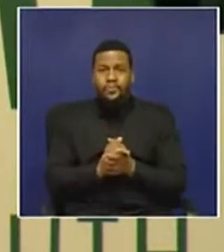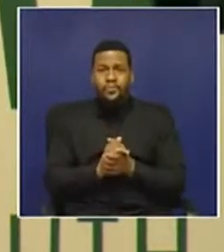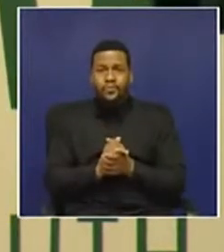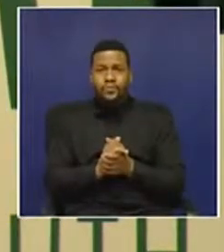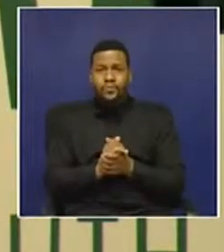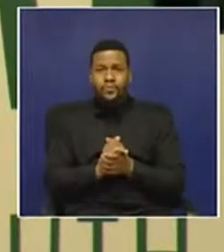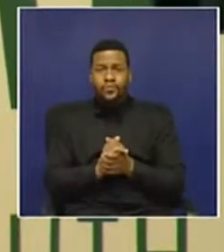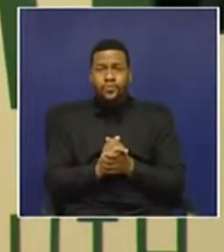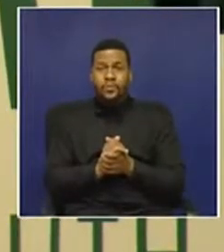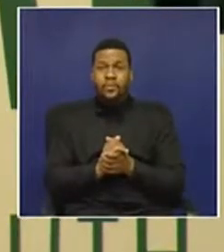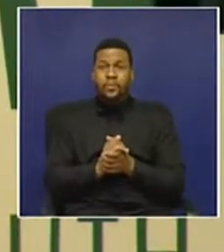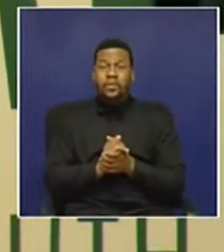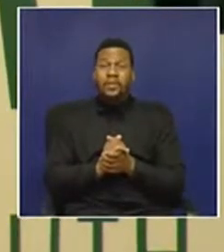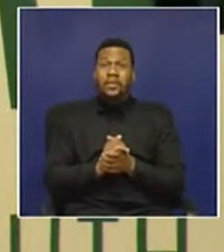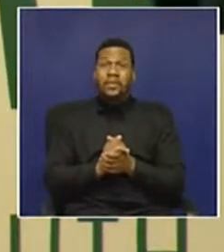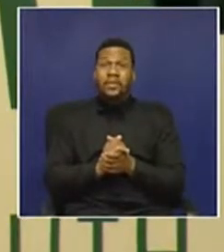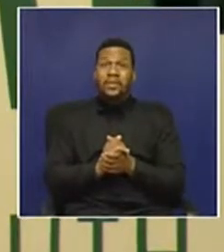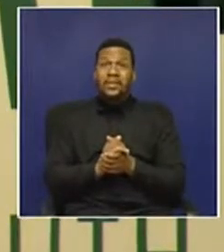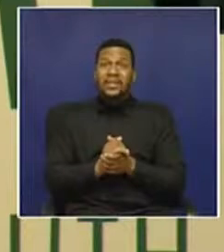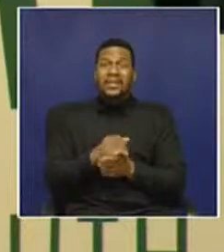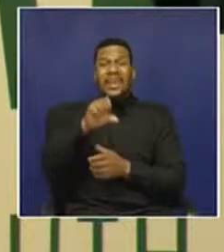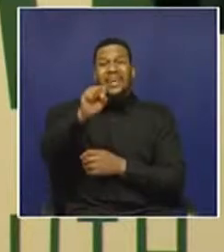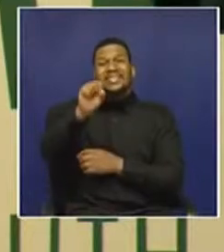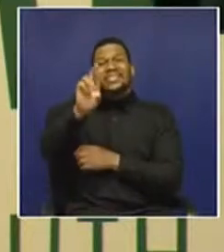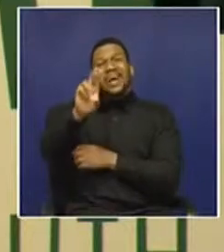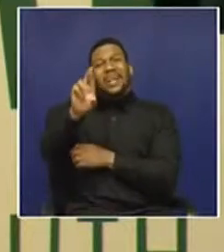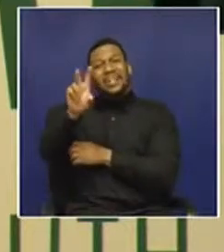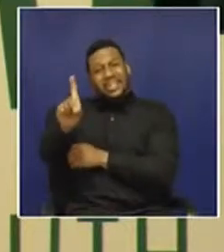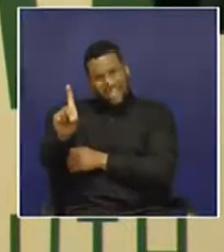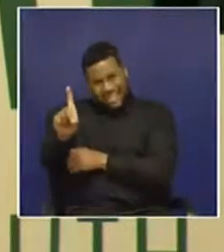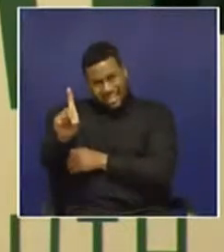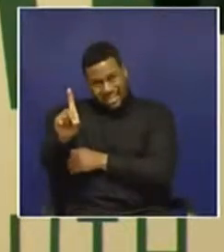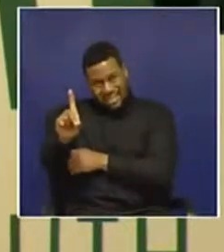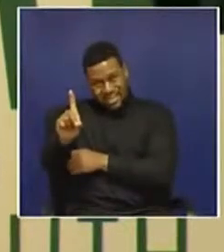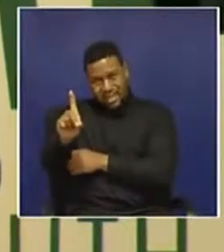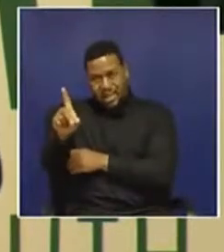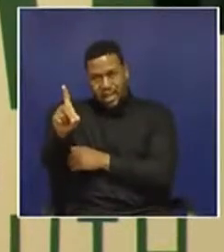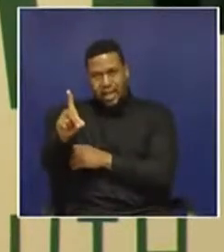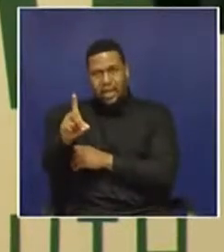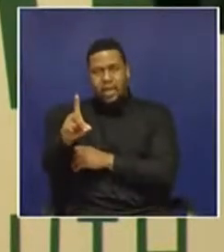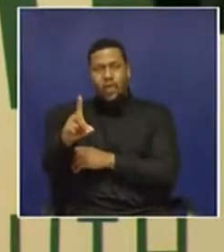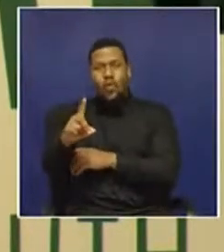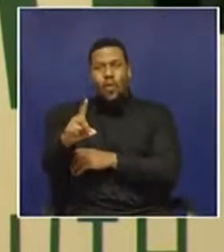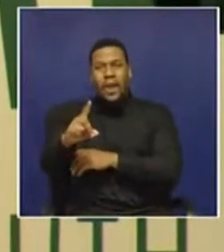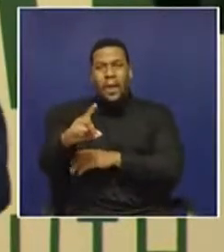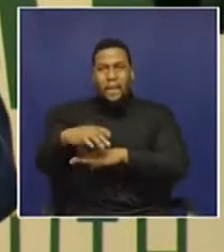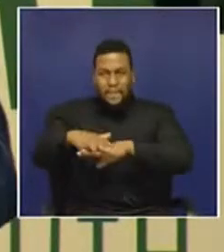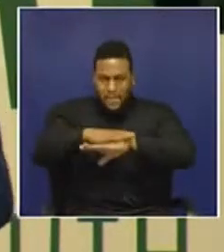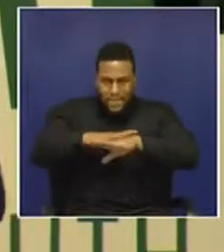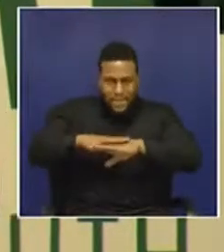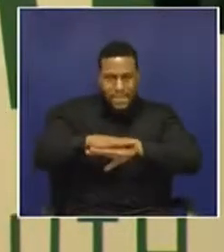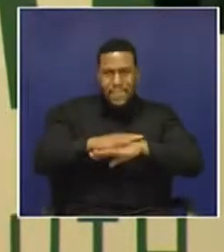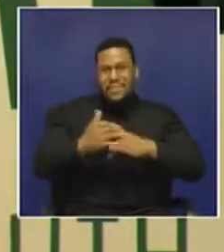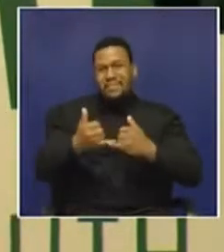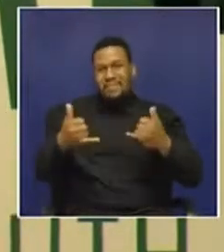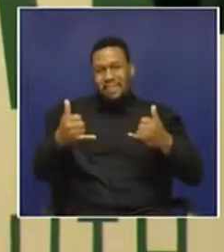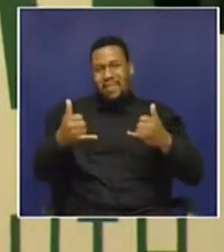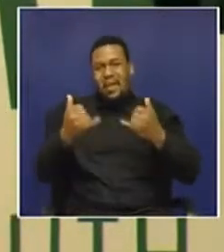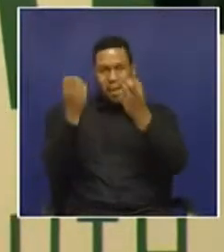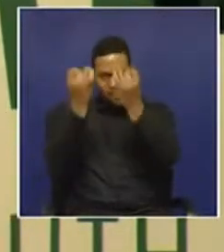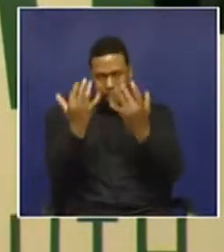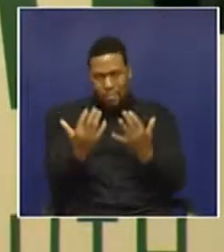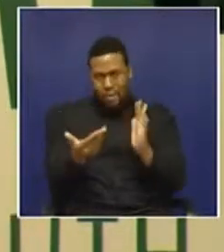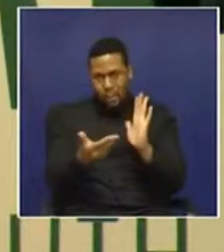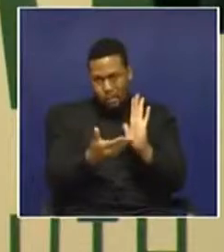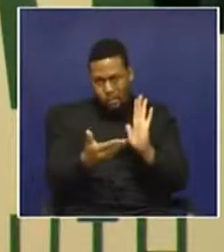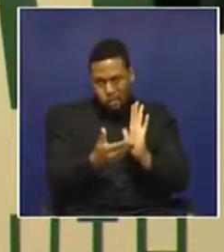The SRD is in the baseline of the budget. That's not in dispute. When we say